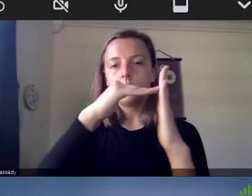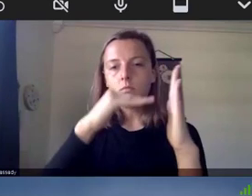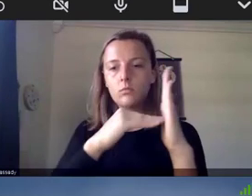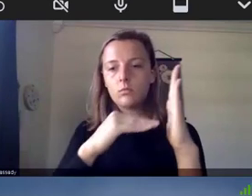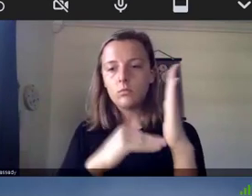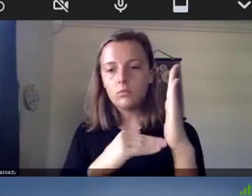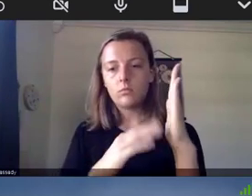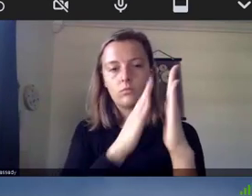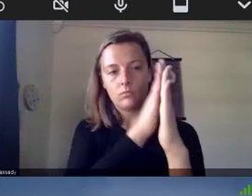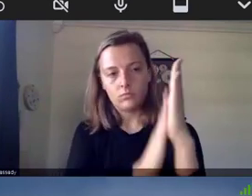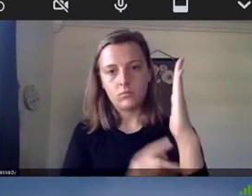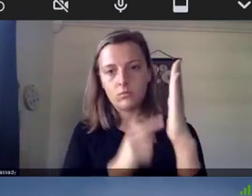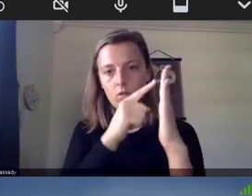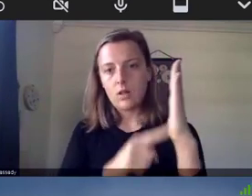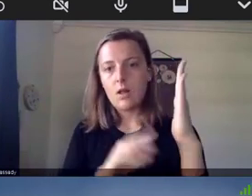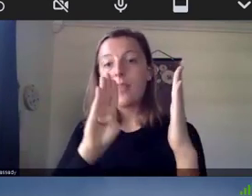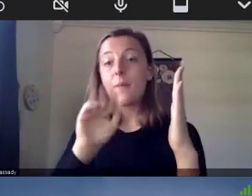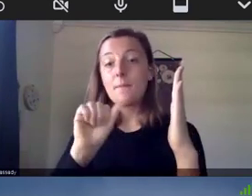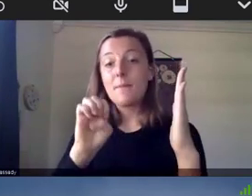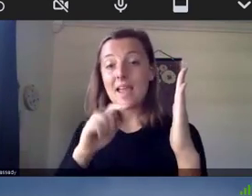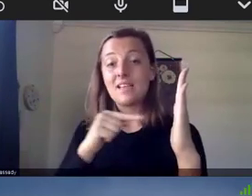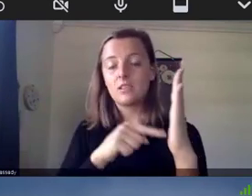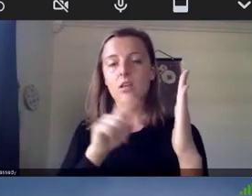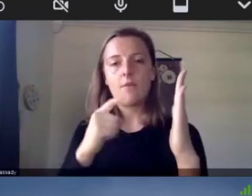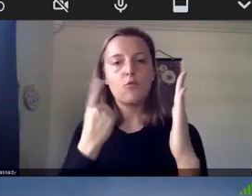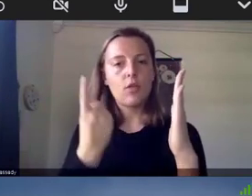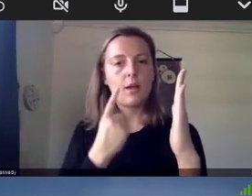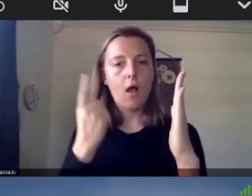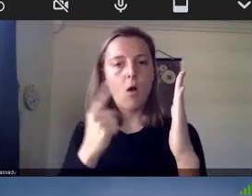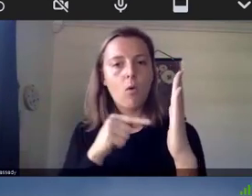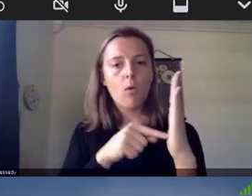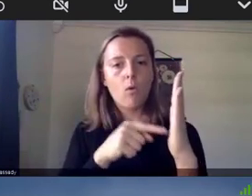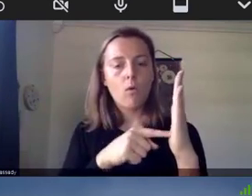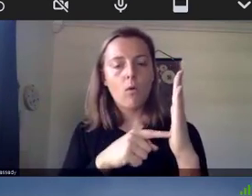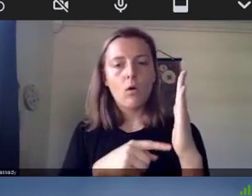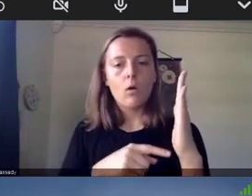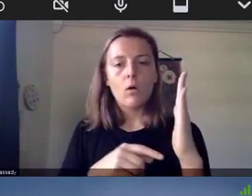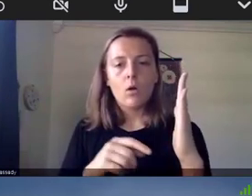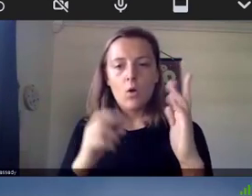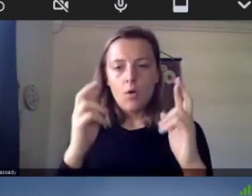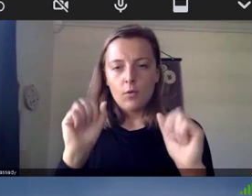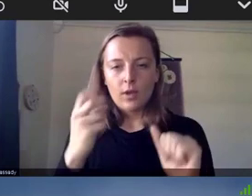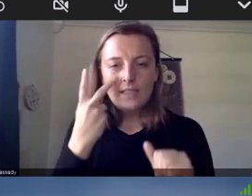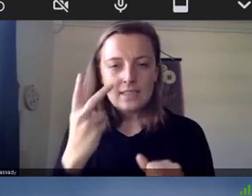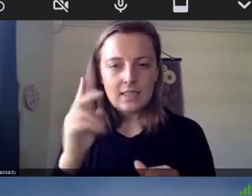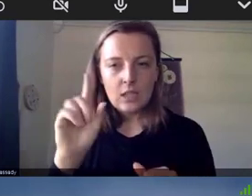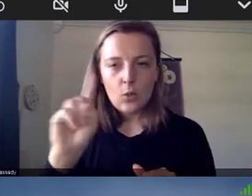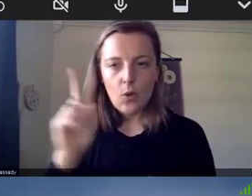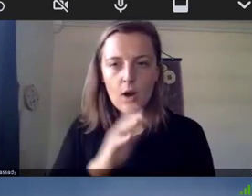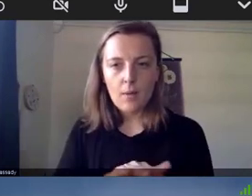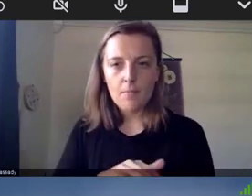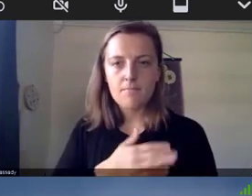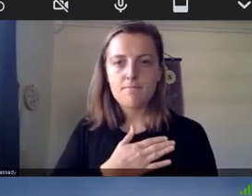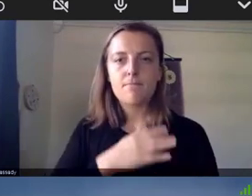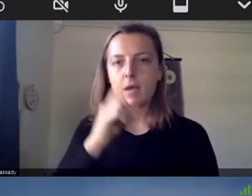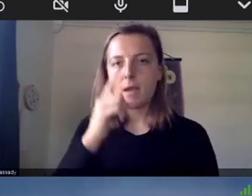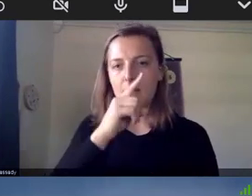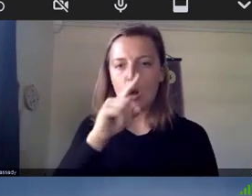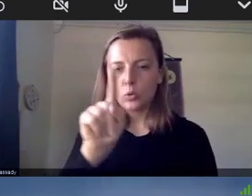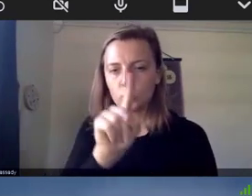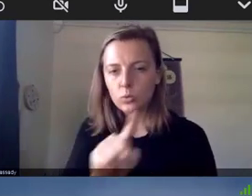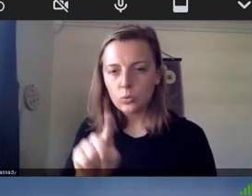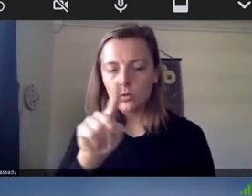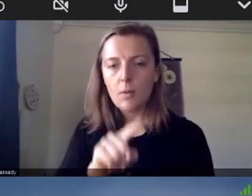the arrow on the right. So we have to account for the part of the base that's free here too. So you'd be getting some